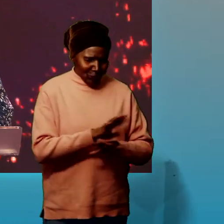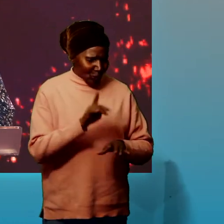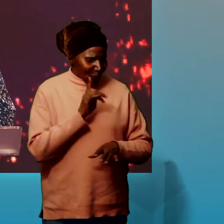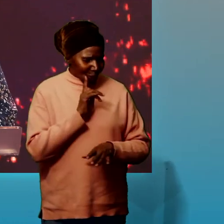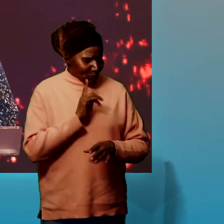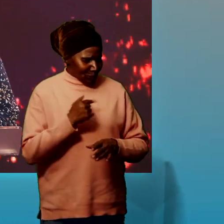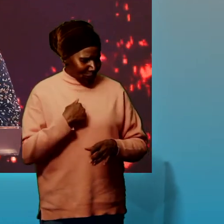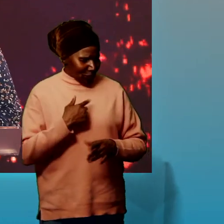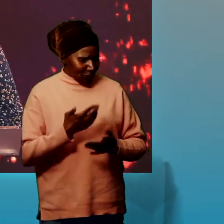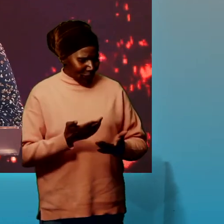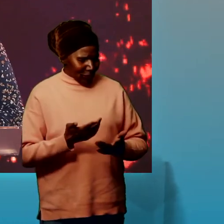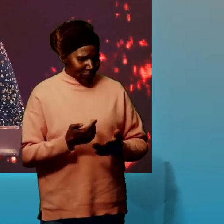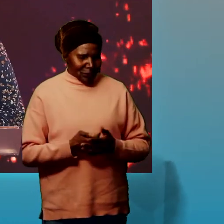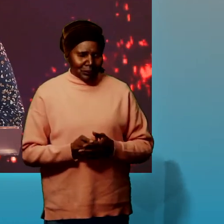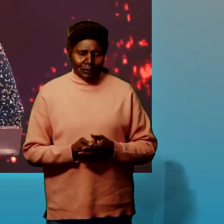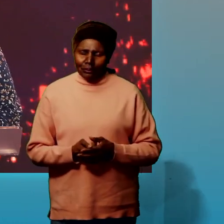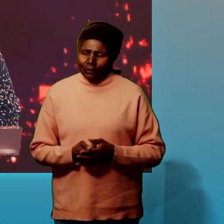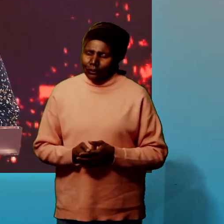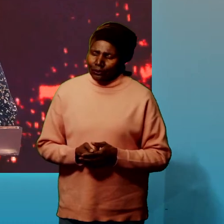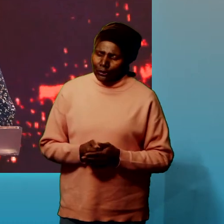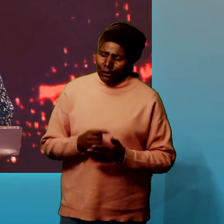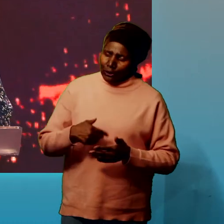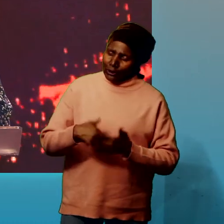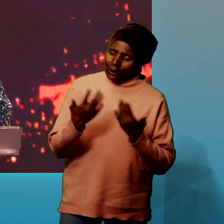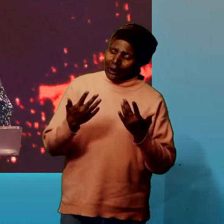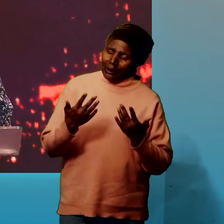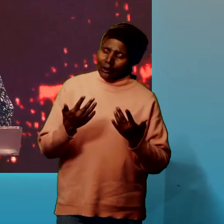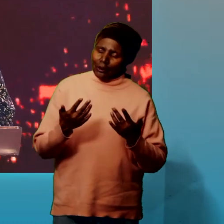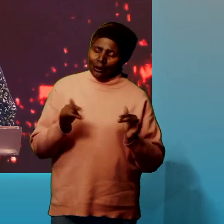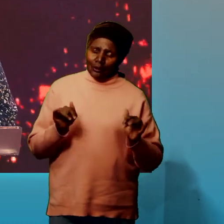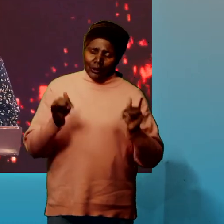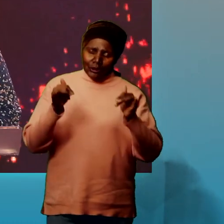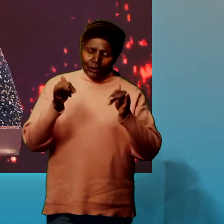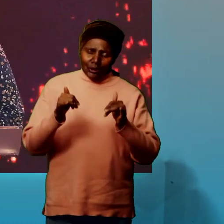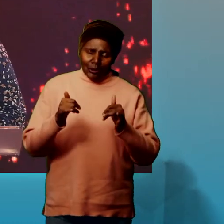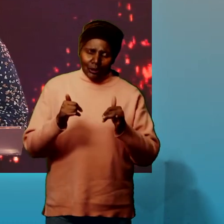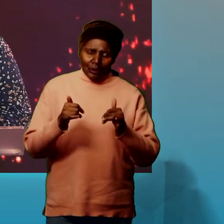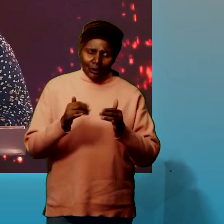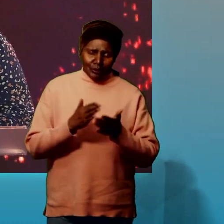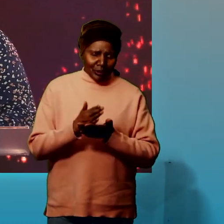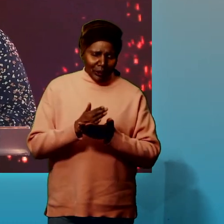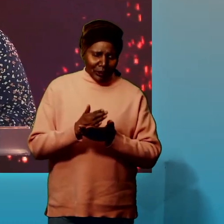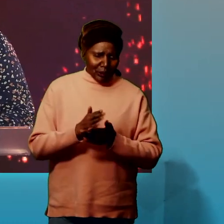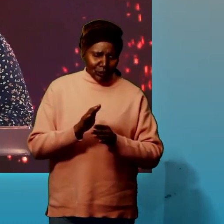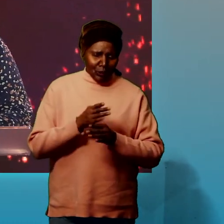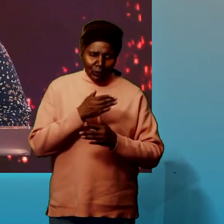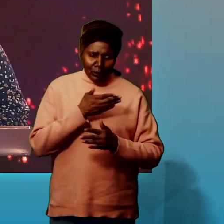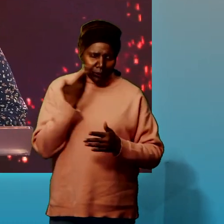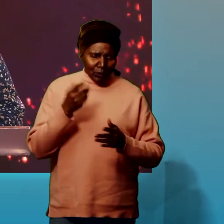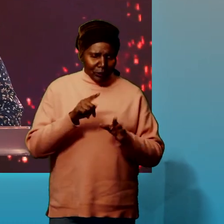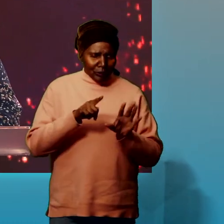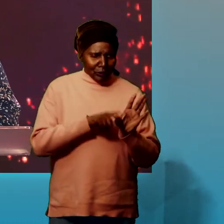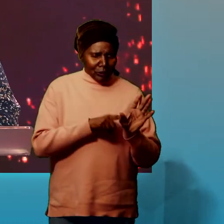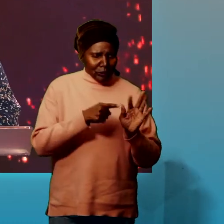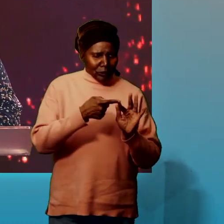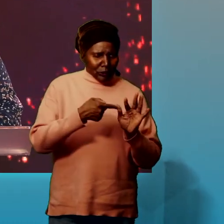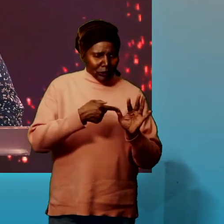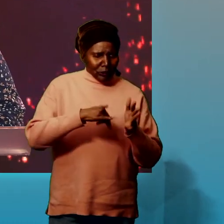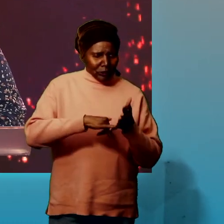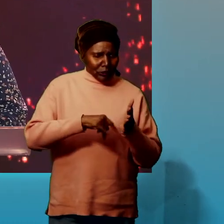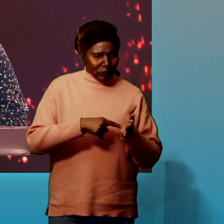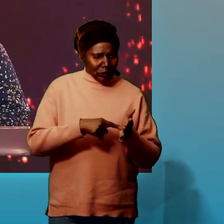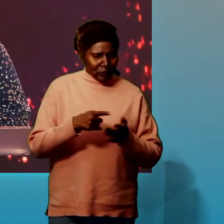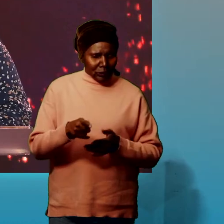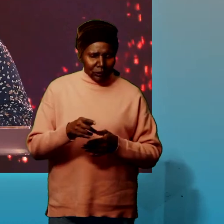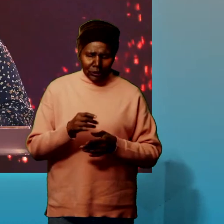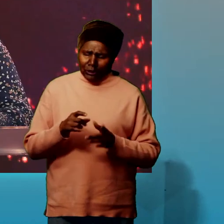Supper. On the day of the festival of unleavened bread, the disciples came and said, "Where should we have the